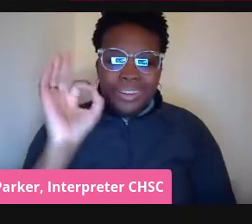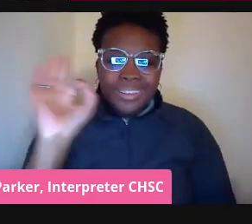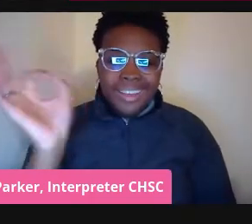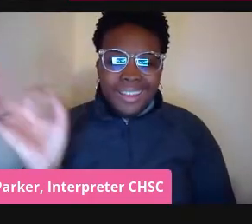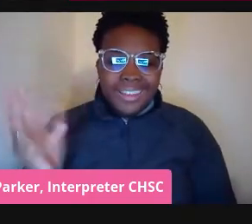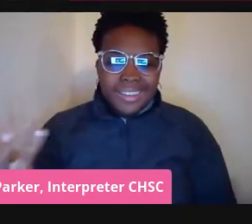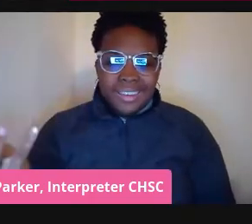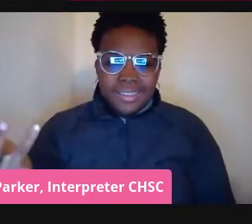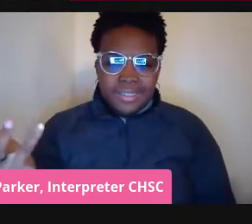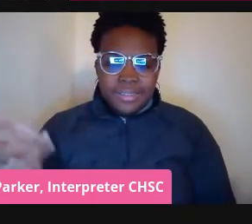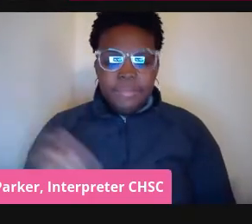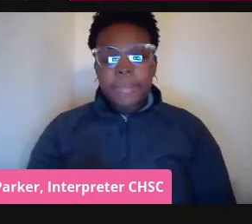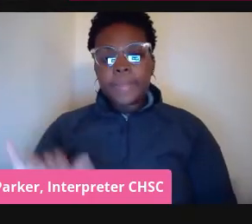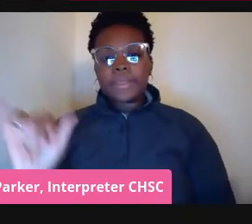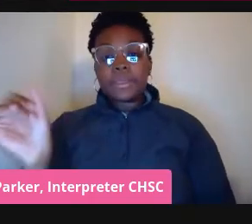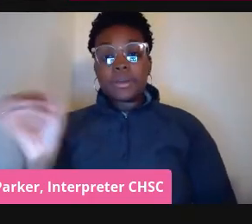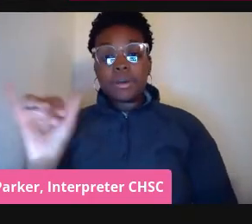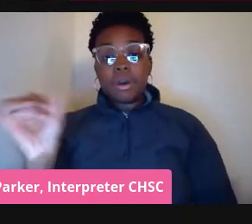There is also